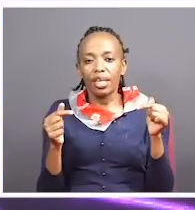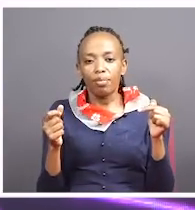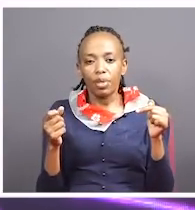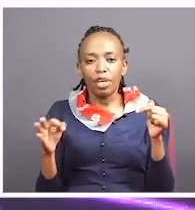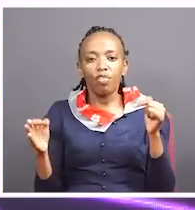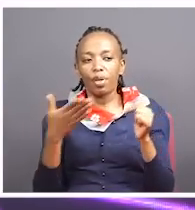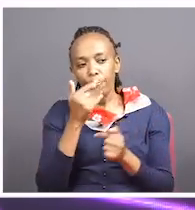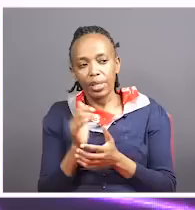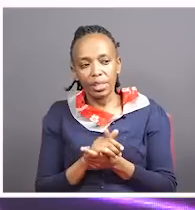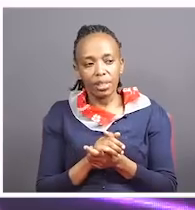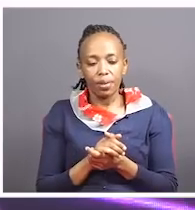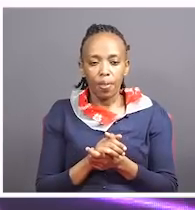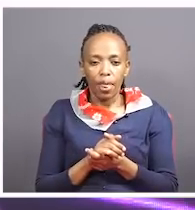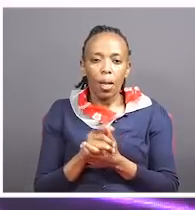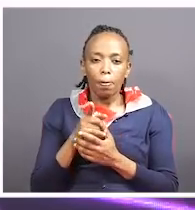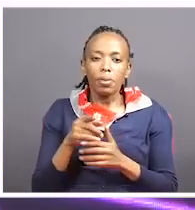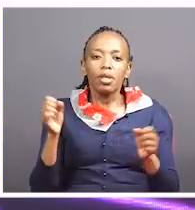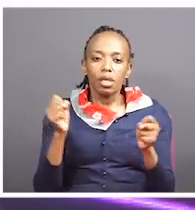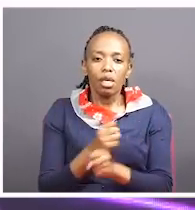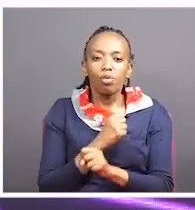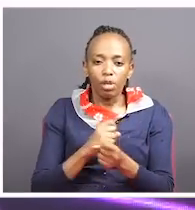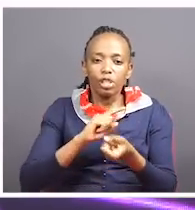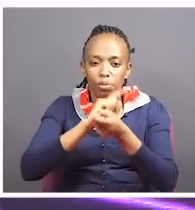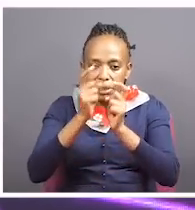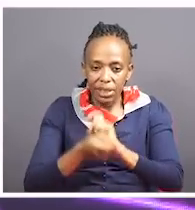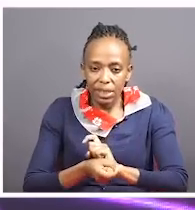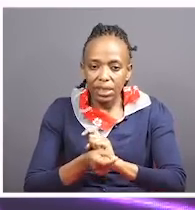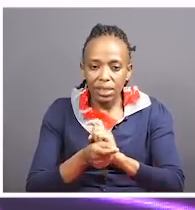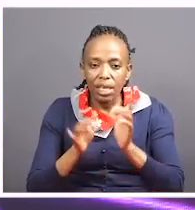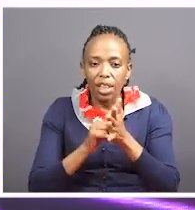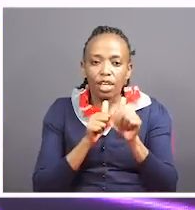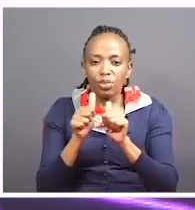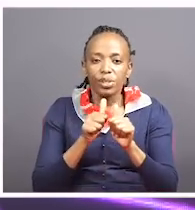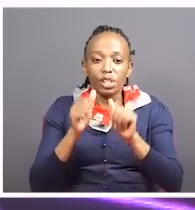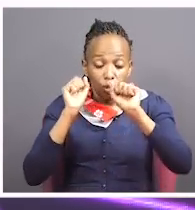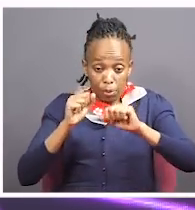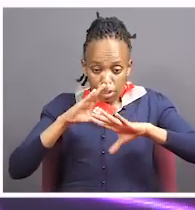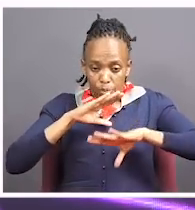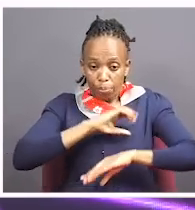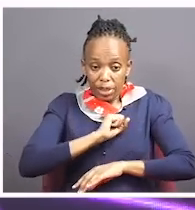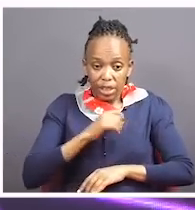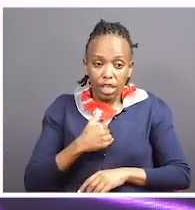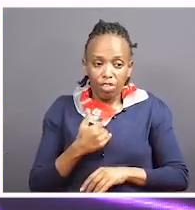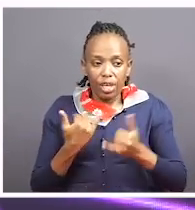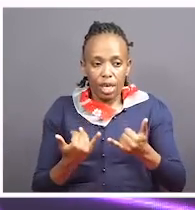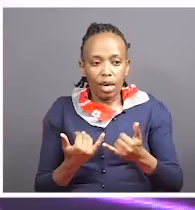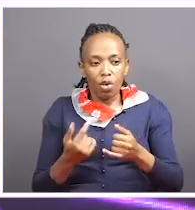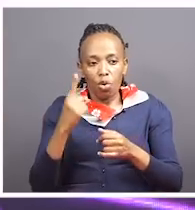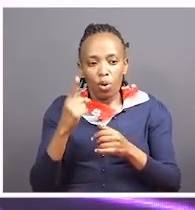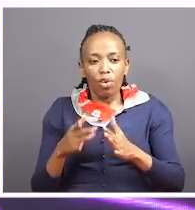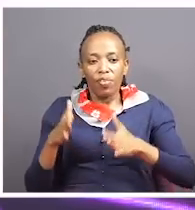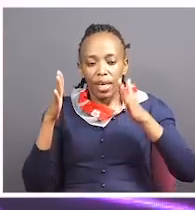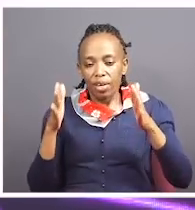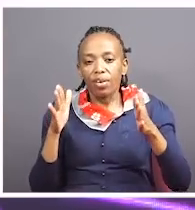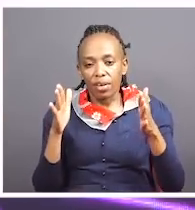enemy of the best. You cannot change that which you can tolerate. And so